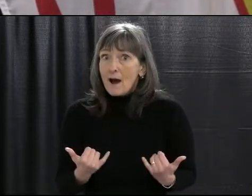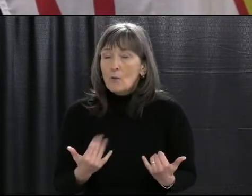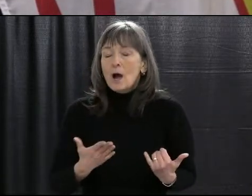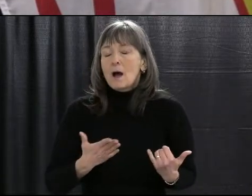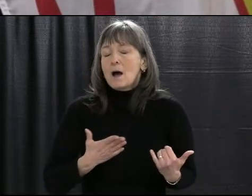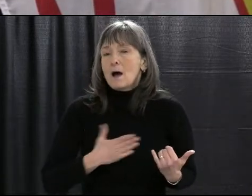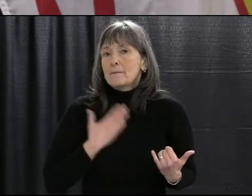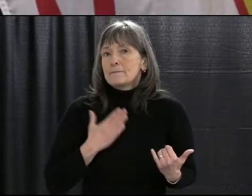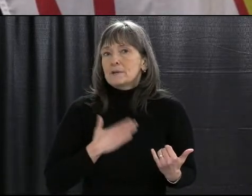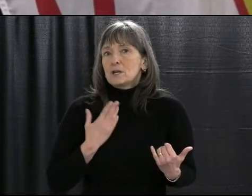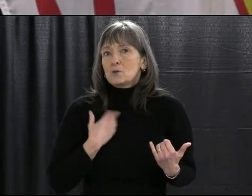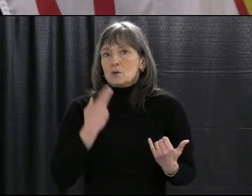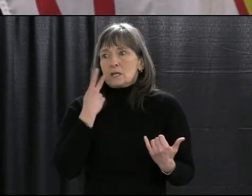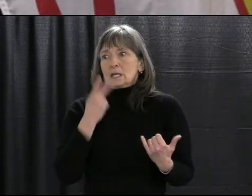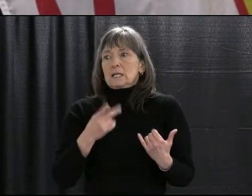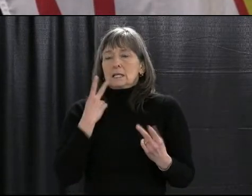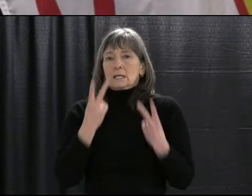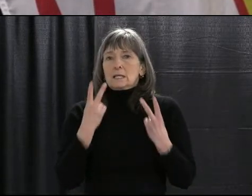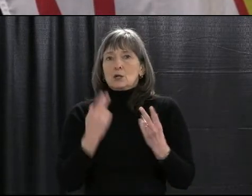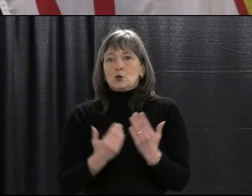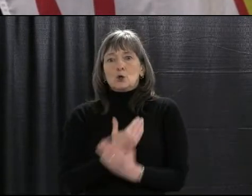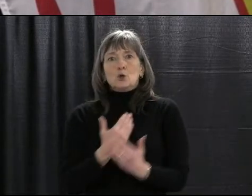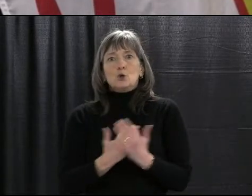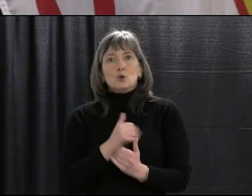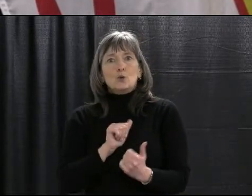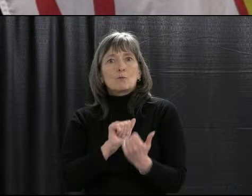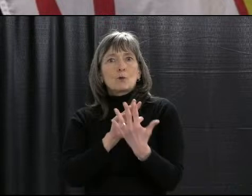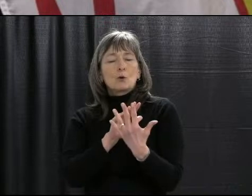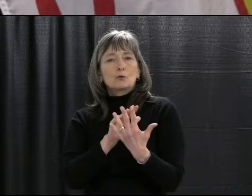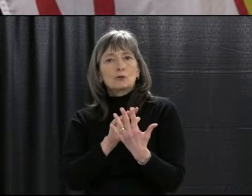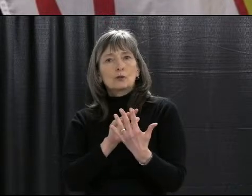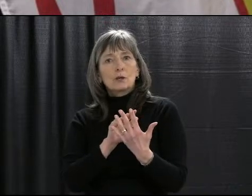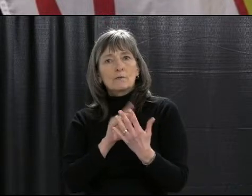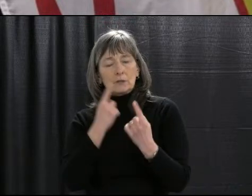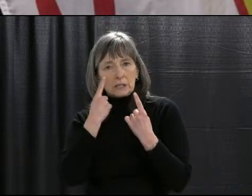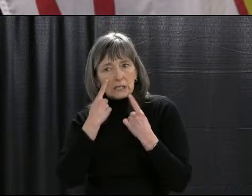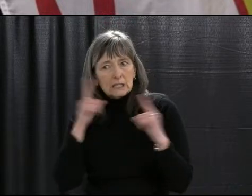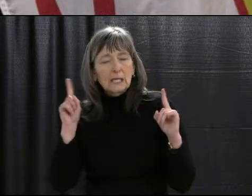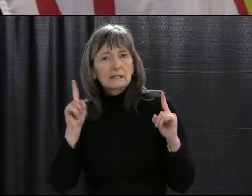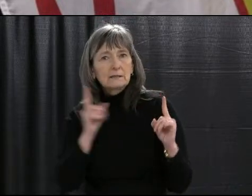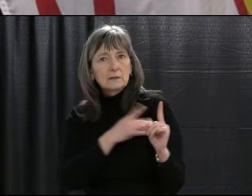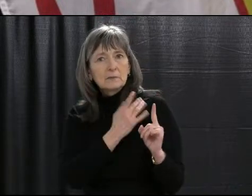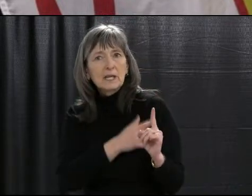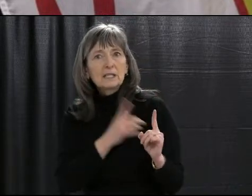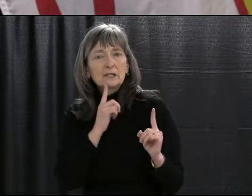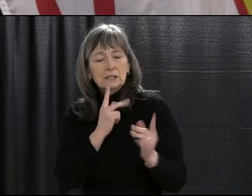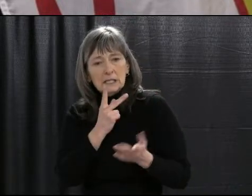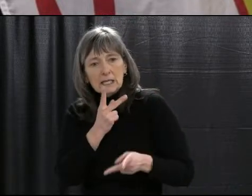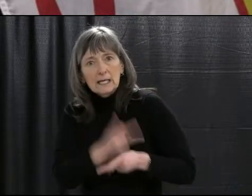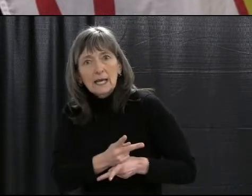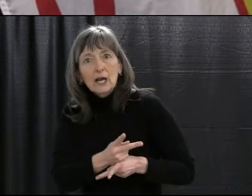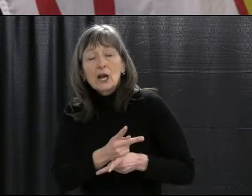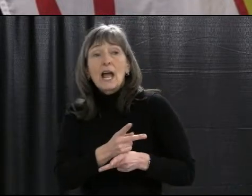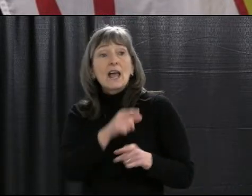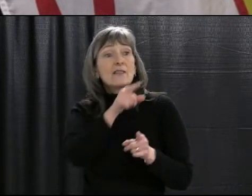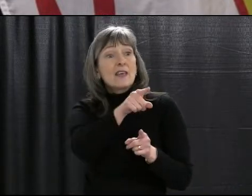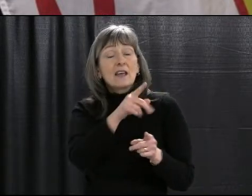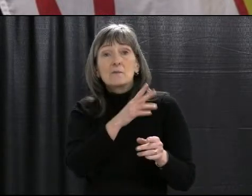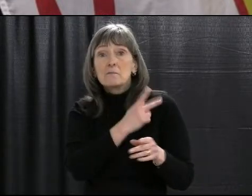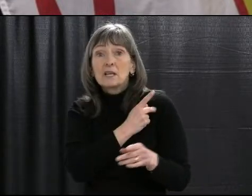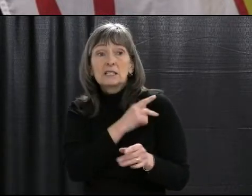to successfully find new ways to bring patients to the care that they need and to bring care to the patients wherever they